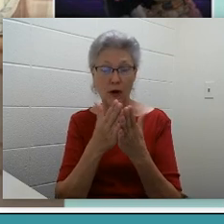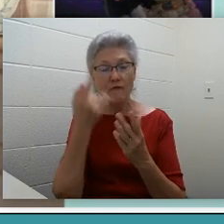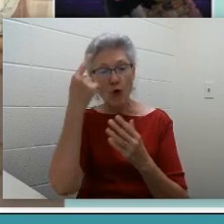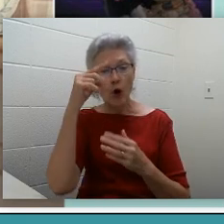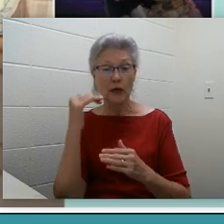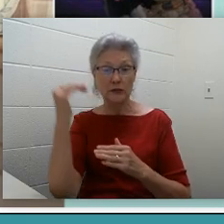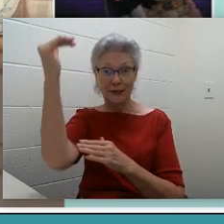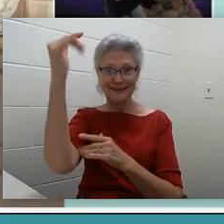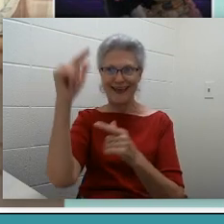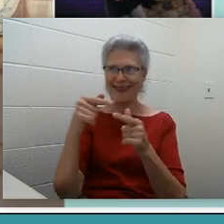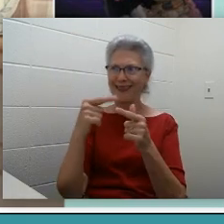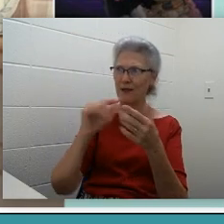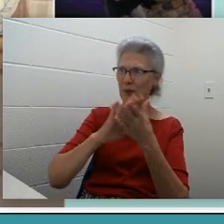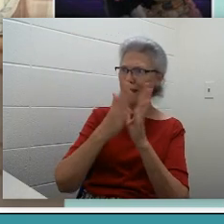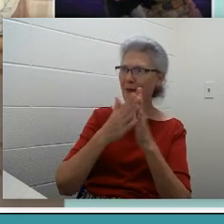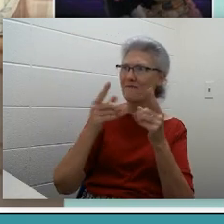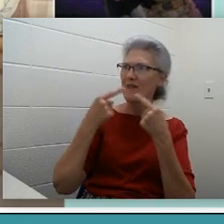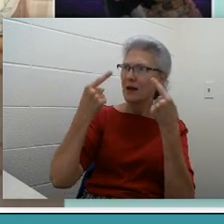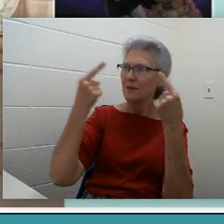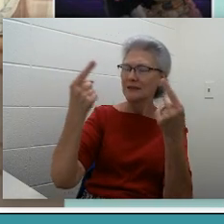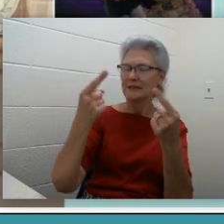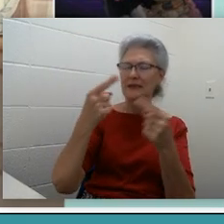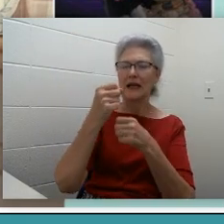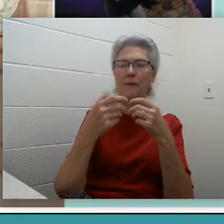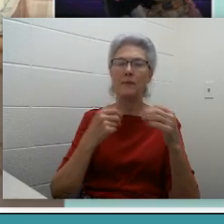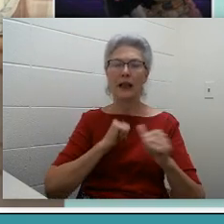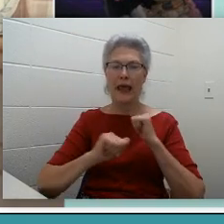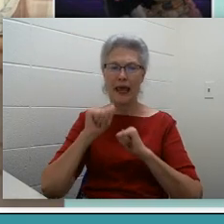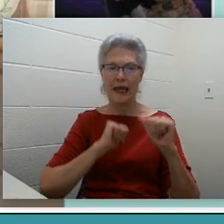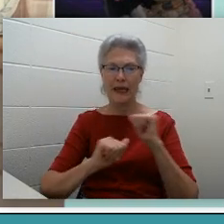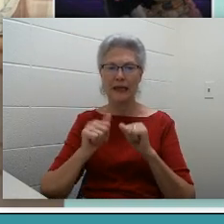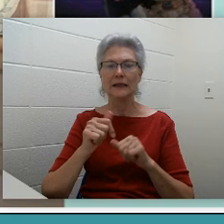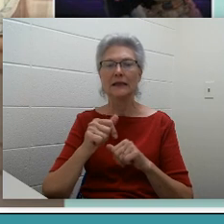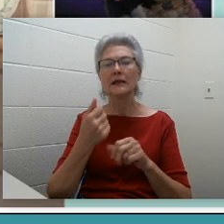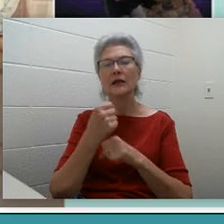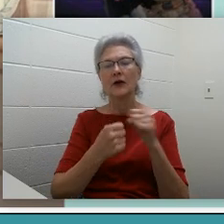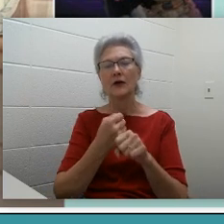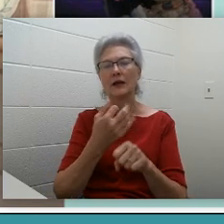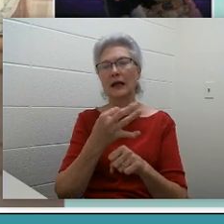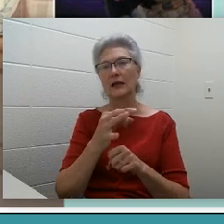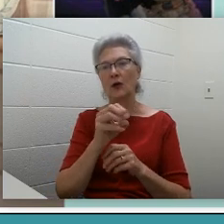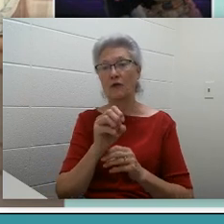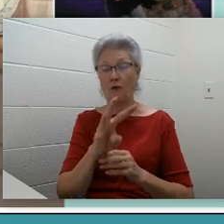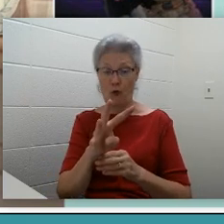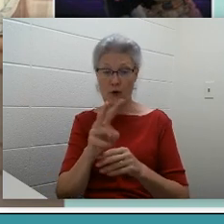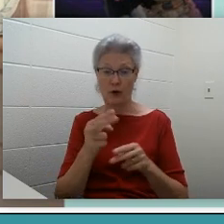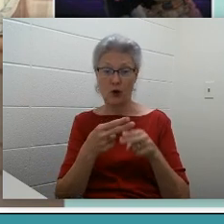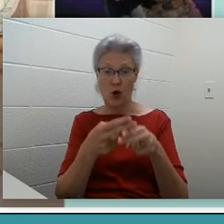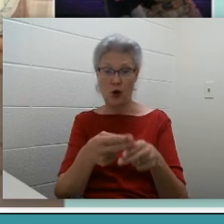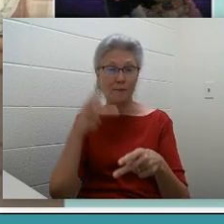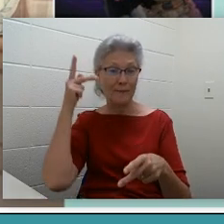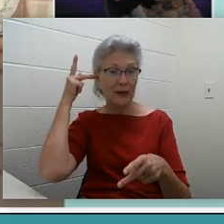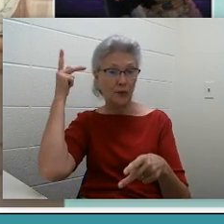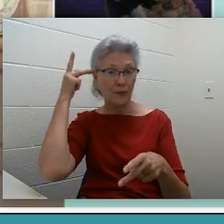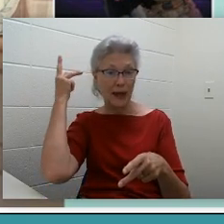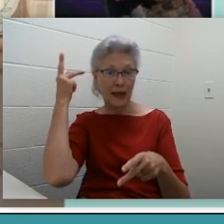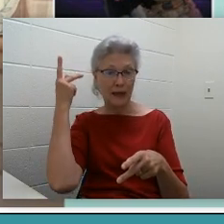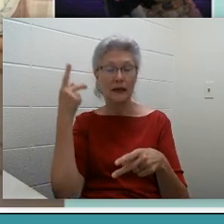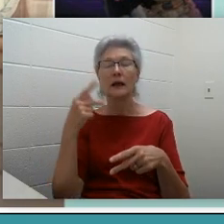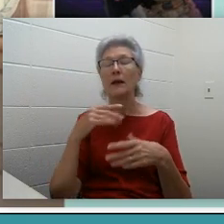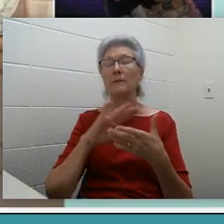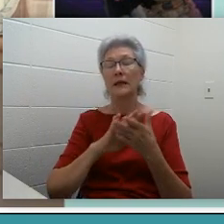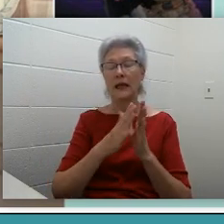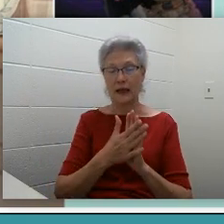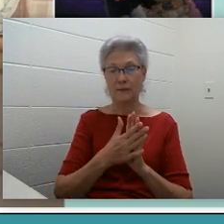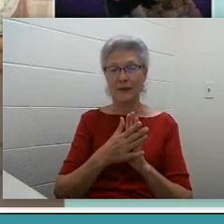he found fame in a 1904 play called Peter Pan, which was turned into a successful children's fantasy novel,